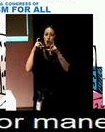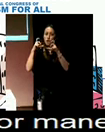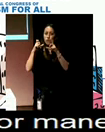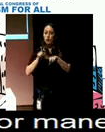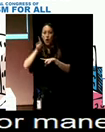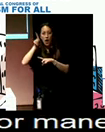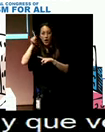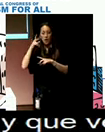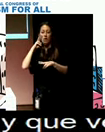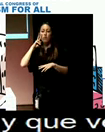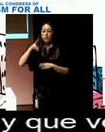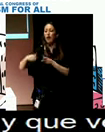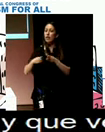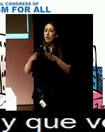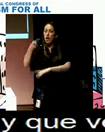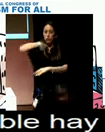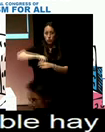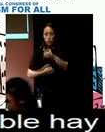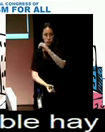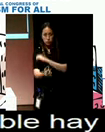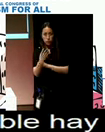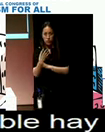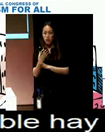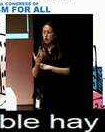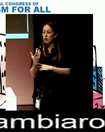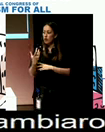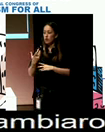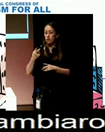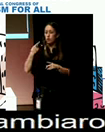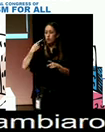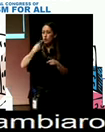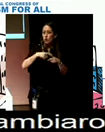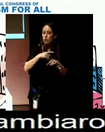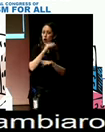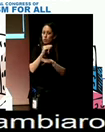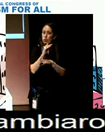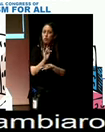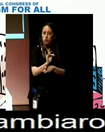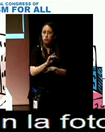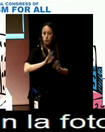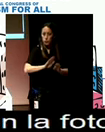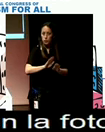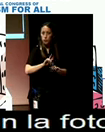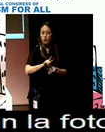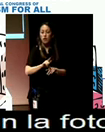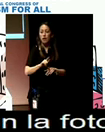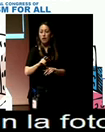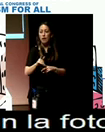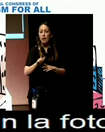change many things, and we changed them. These are the itinerary we created.